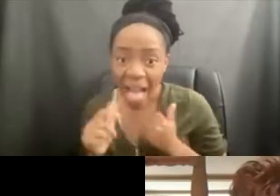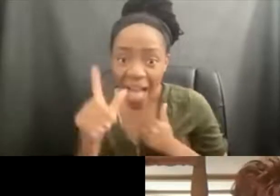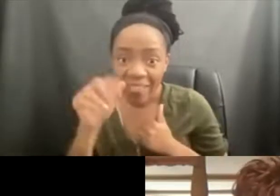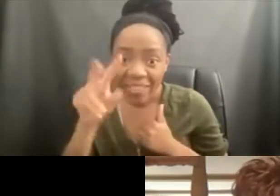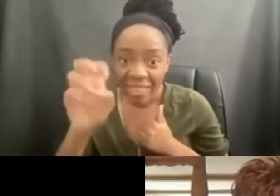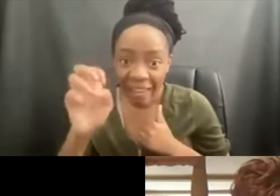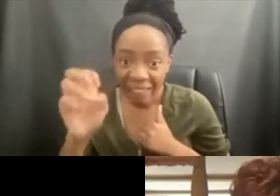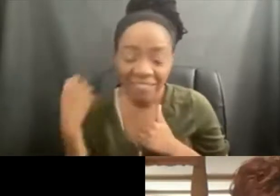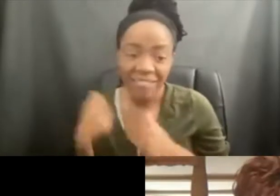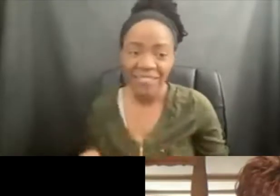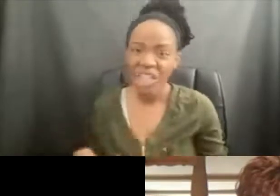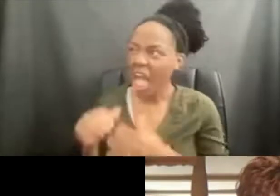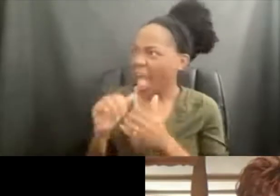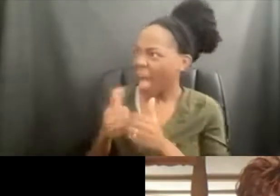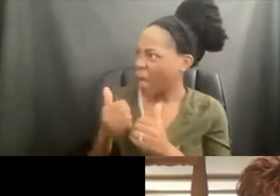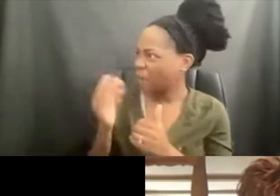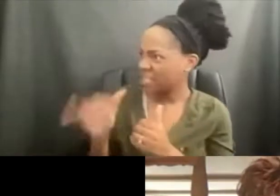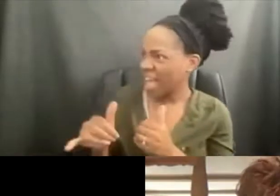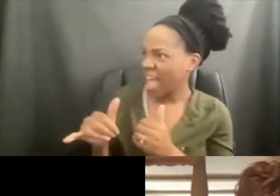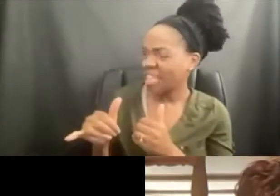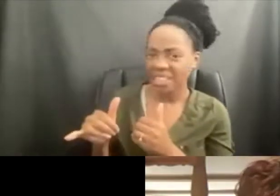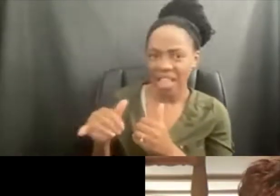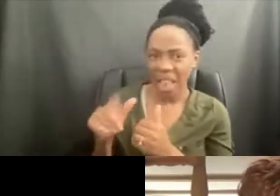doing a show live on TV?